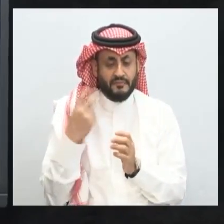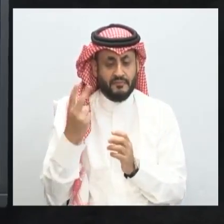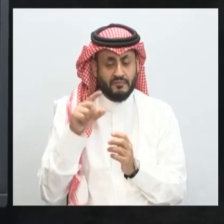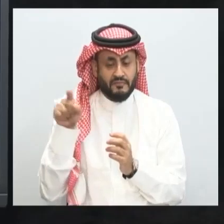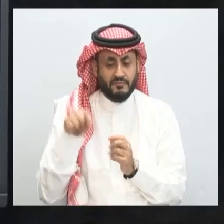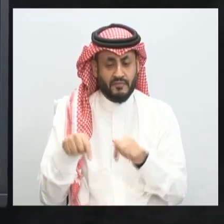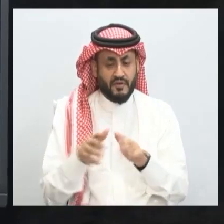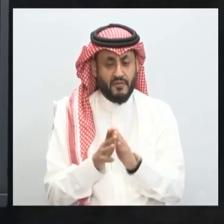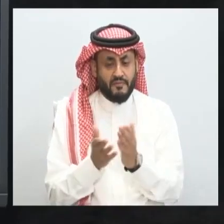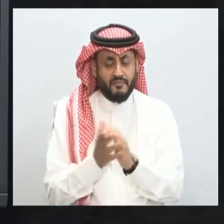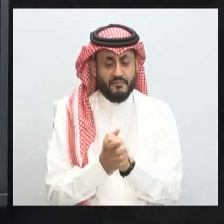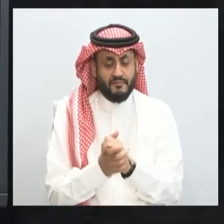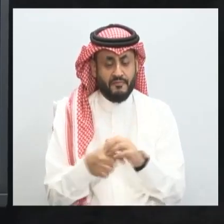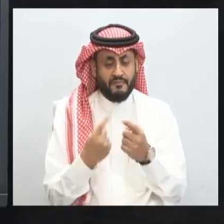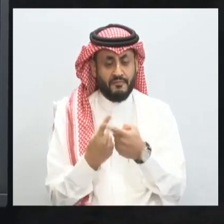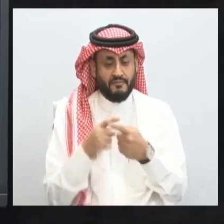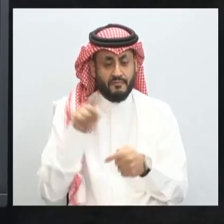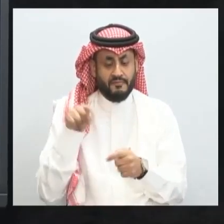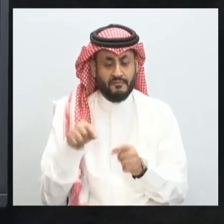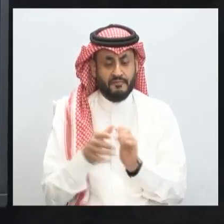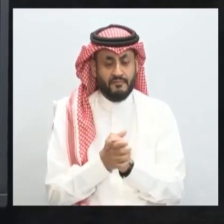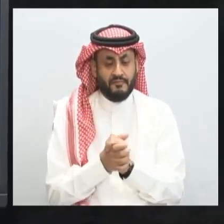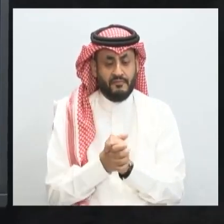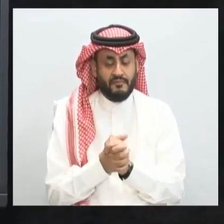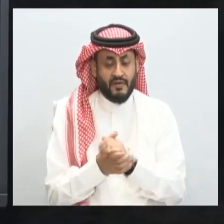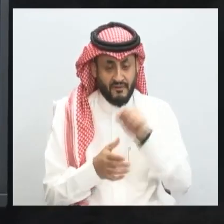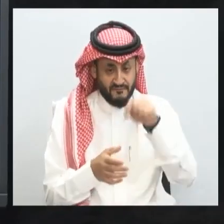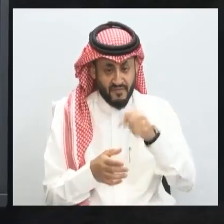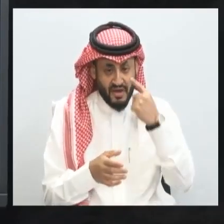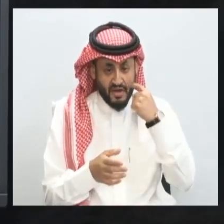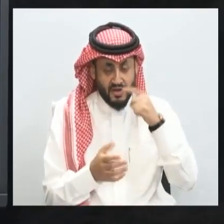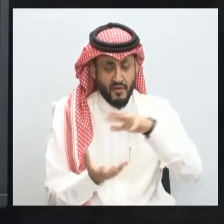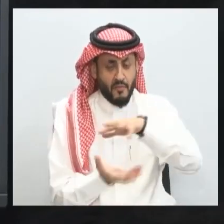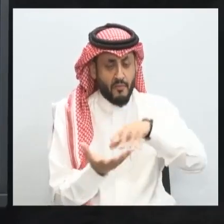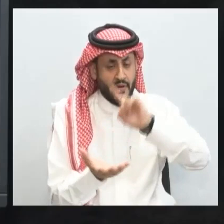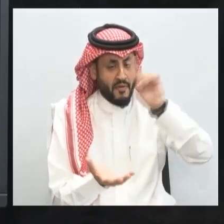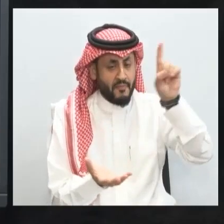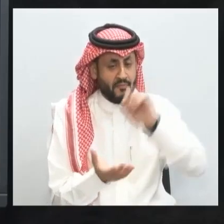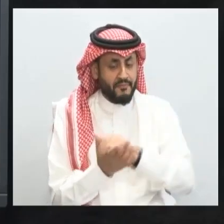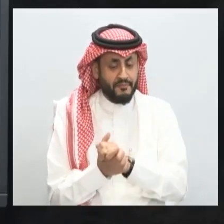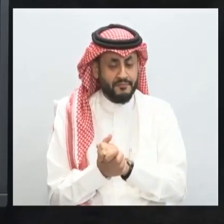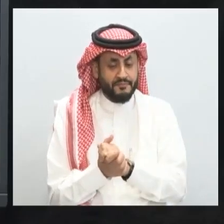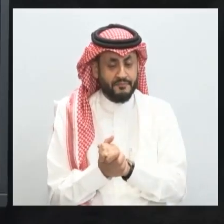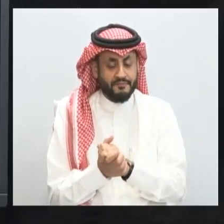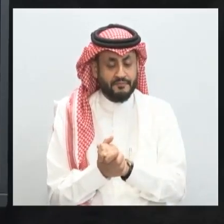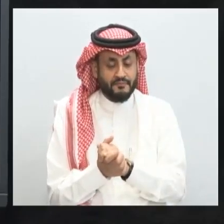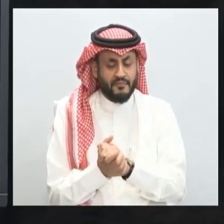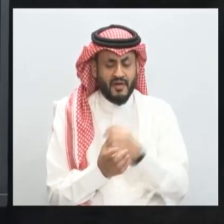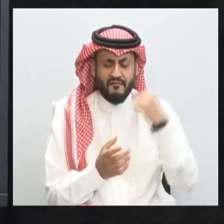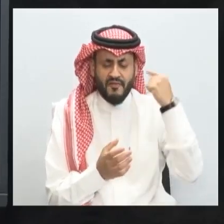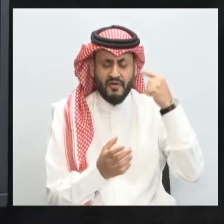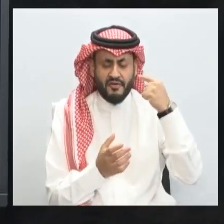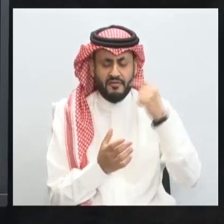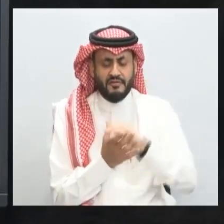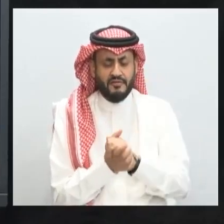book. We have the first question, do you think there is life on other planets? So here you can just think about it.